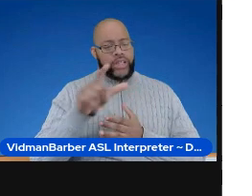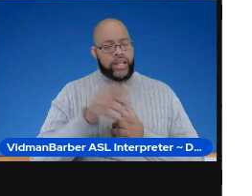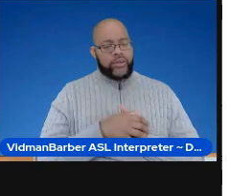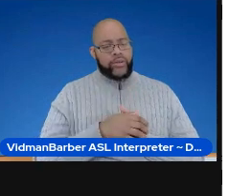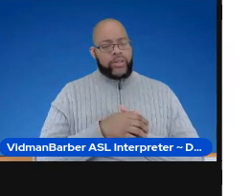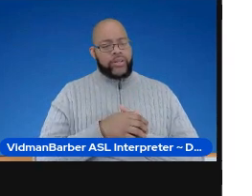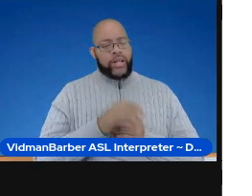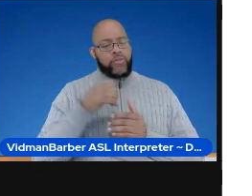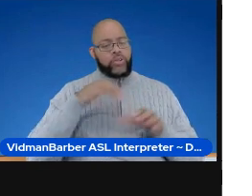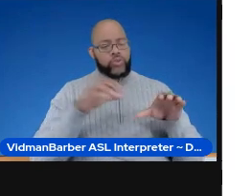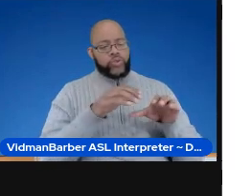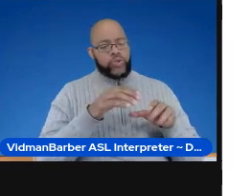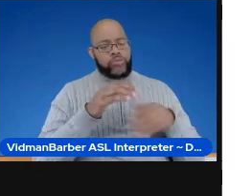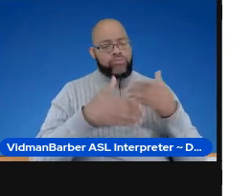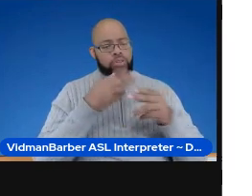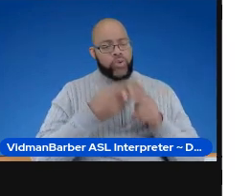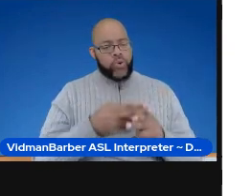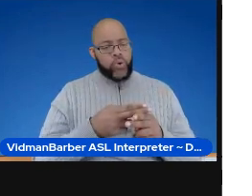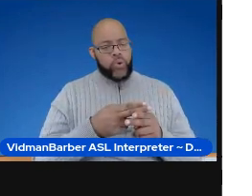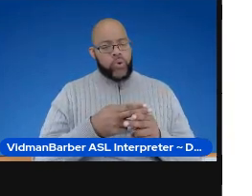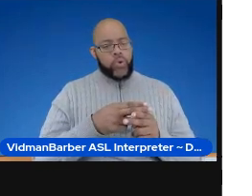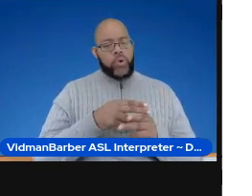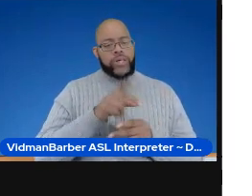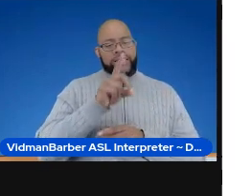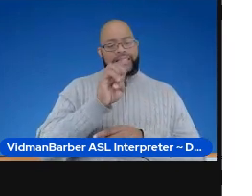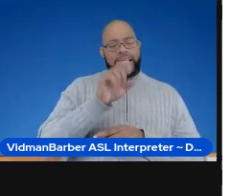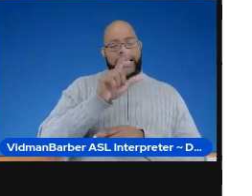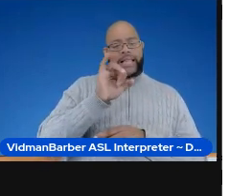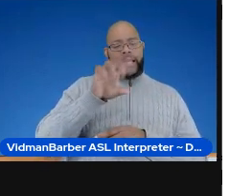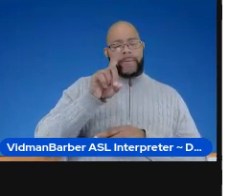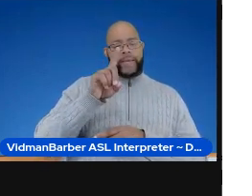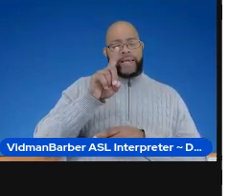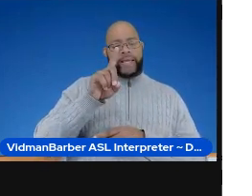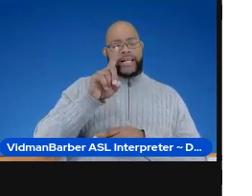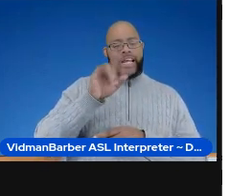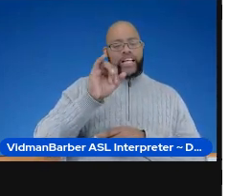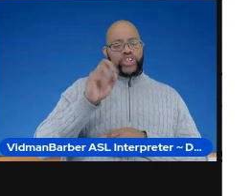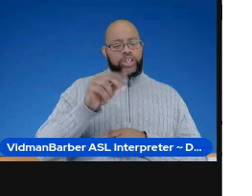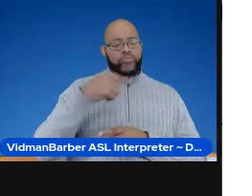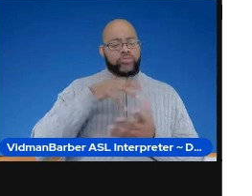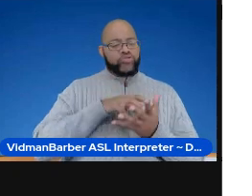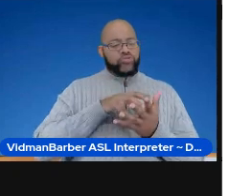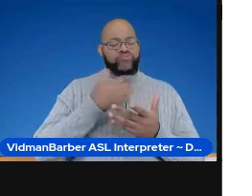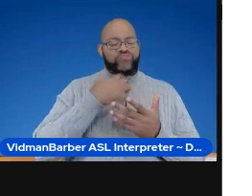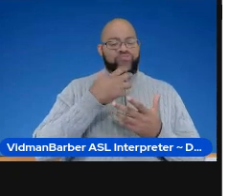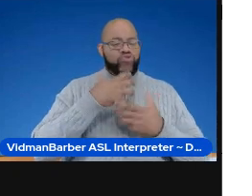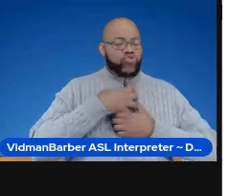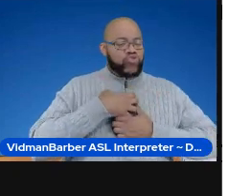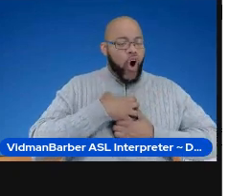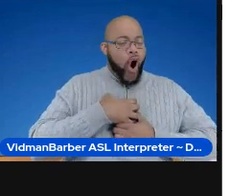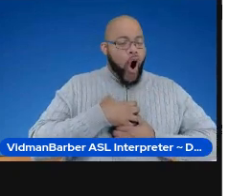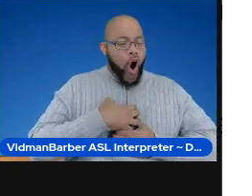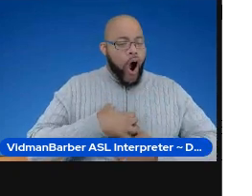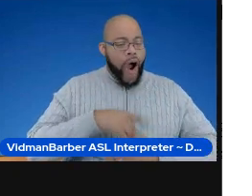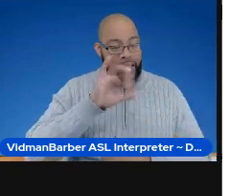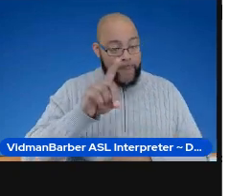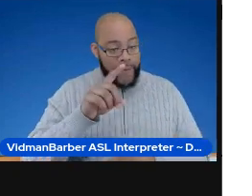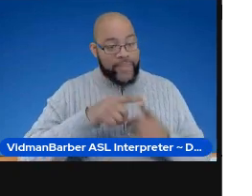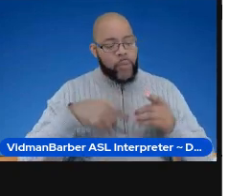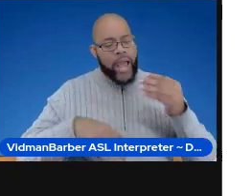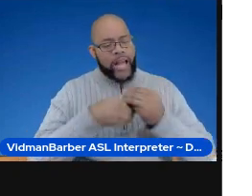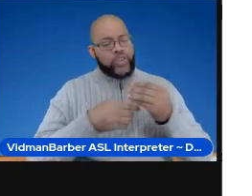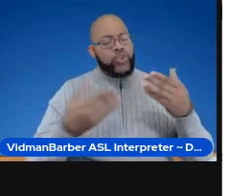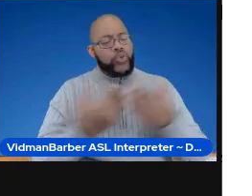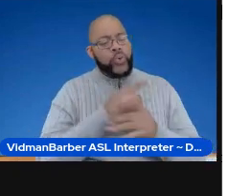we performed a process known as delipidation. So we essentially lipid starved the cells briefly overnight and then reintroduced different types of